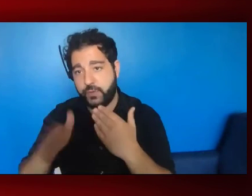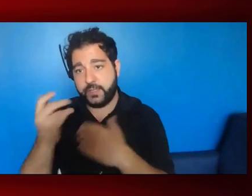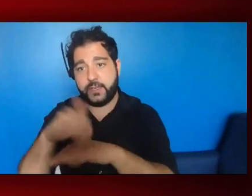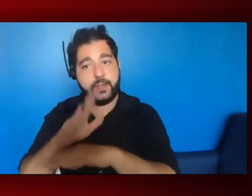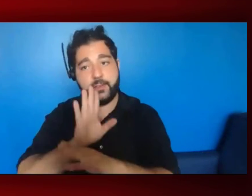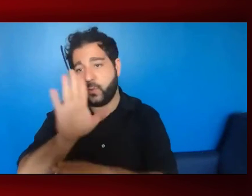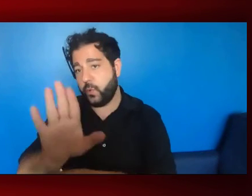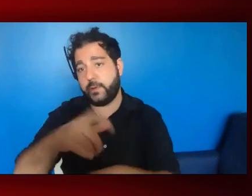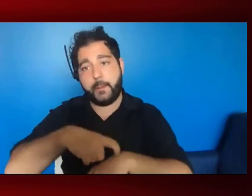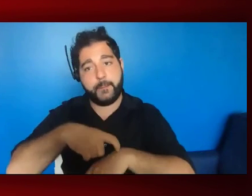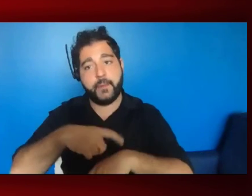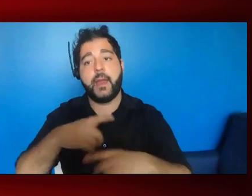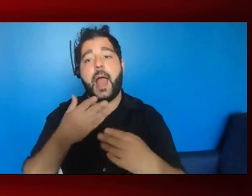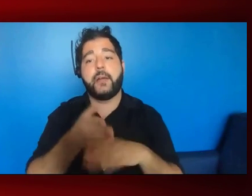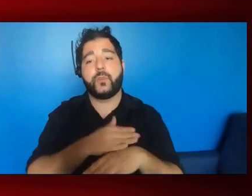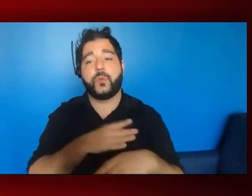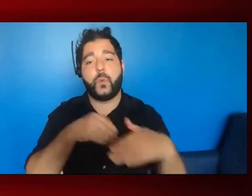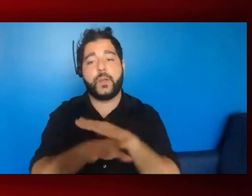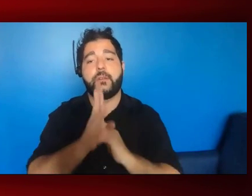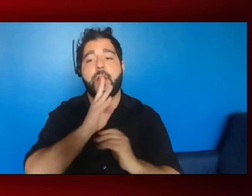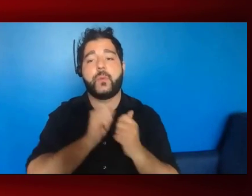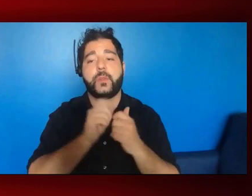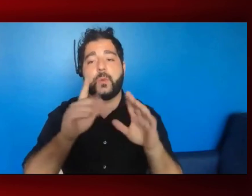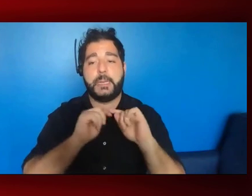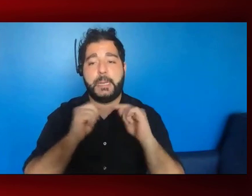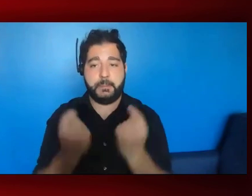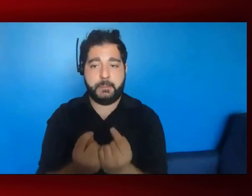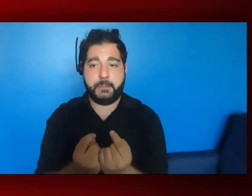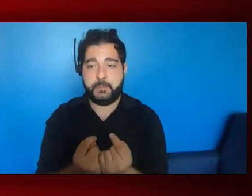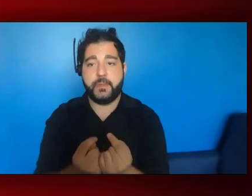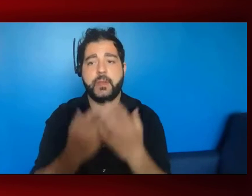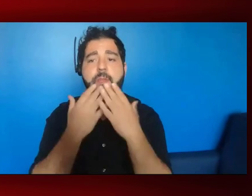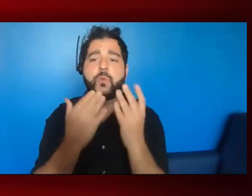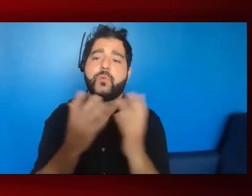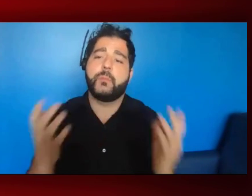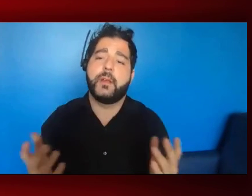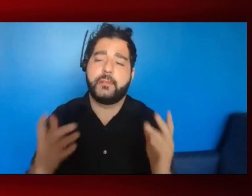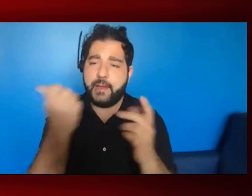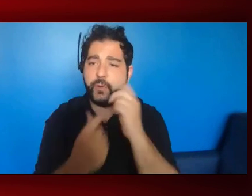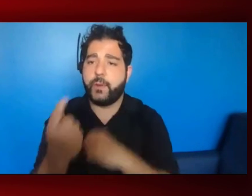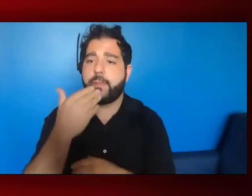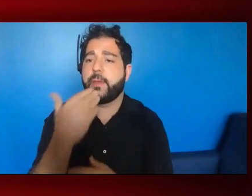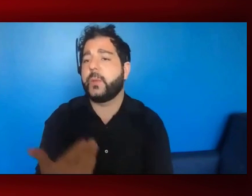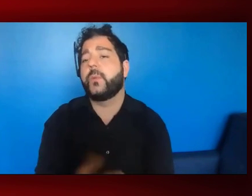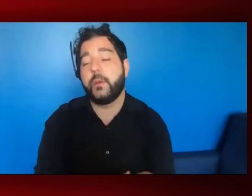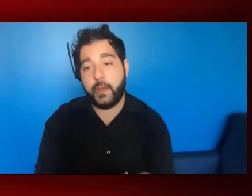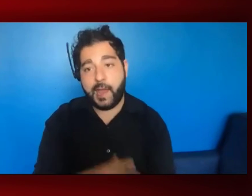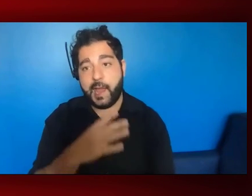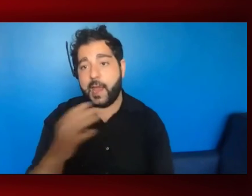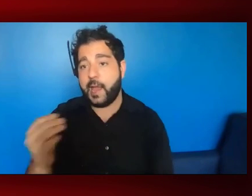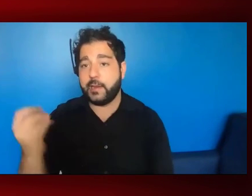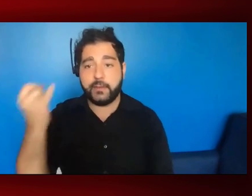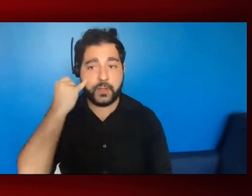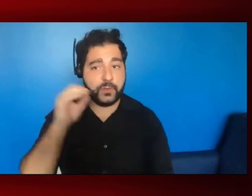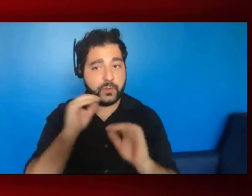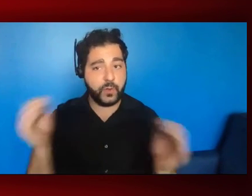yours once you get in and talk to the rest of your team. Thank you very much, everybody. And if there